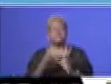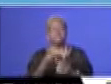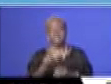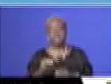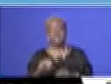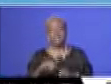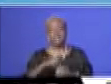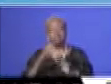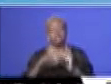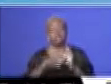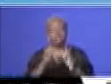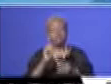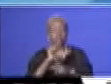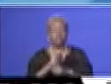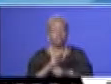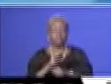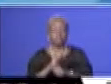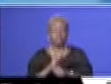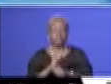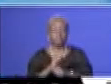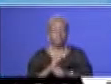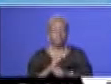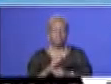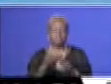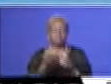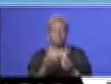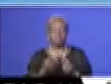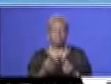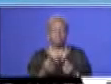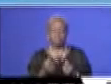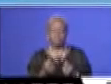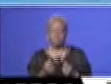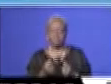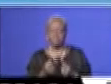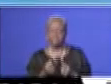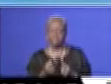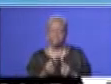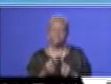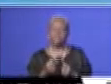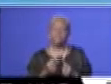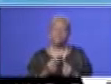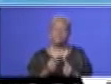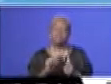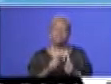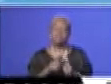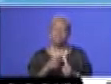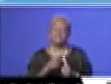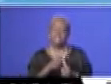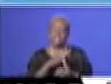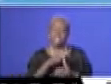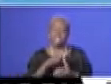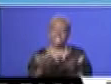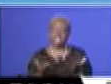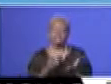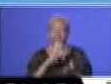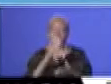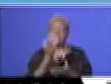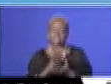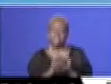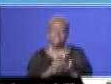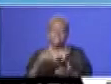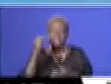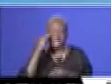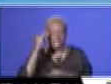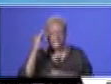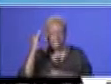and we would put certain protocols in place so that we can say, okay, here's what needs to be done. Here are some ideas